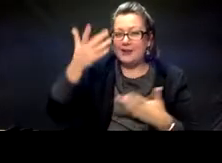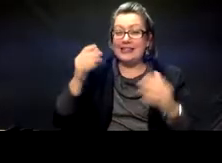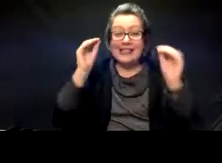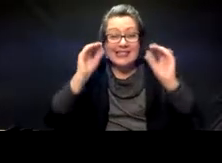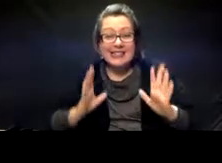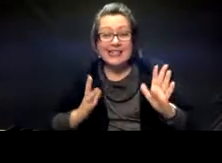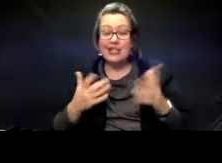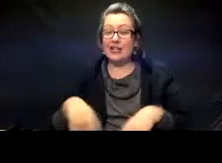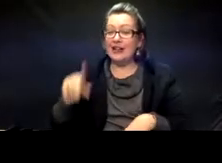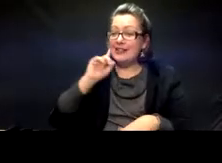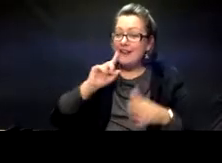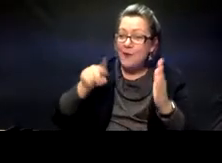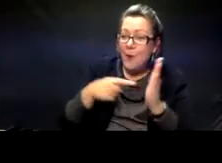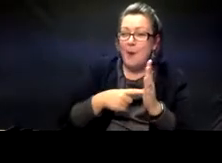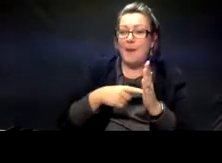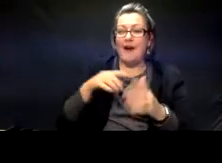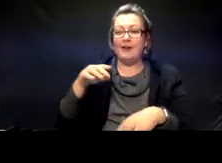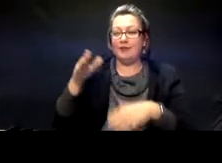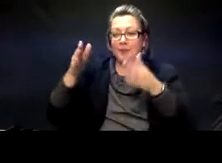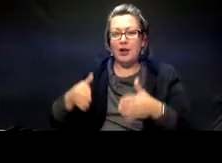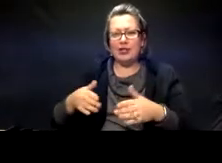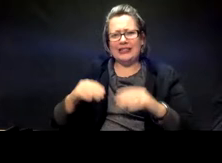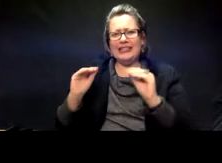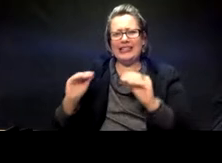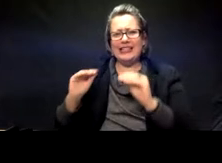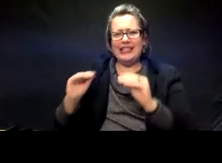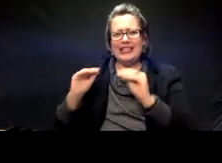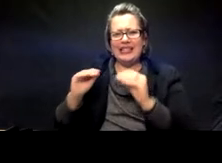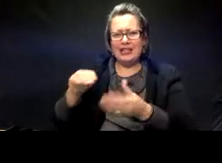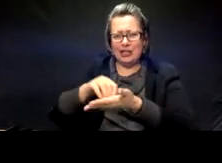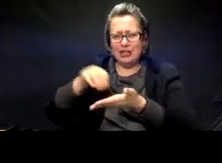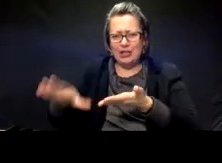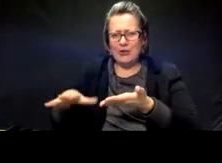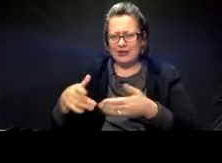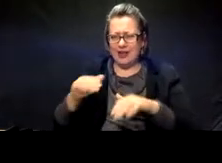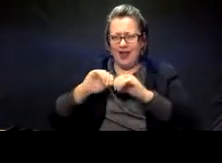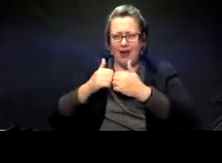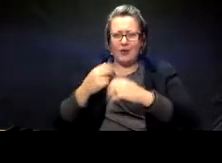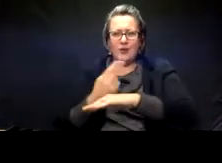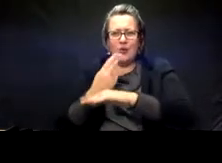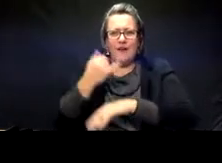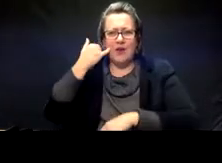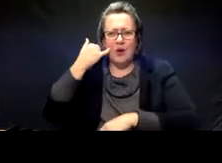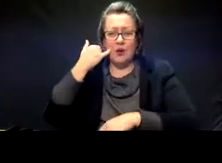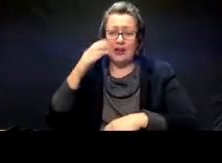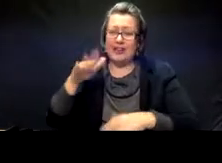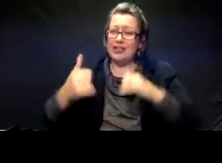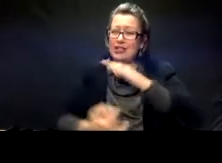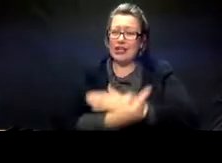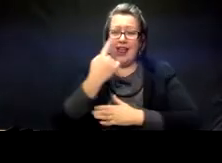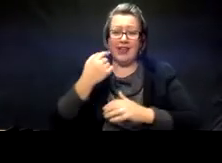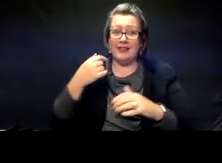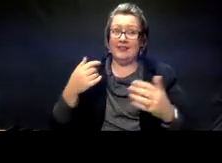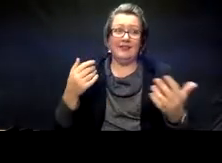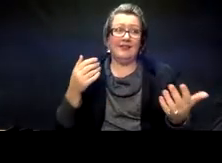really depends on parents, teachers, deaf role models, and a person to teach a student how to use